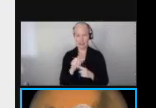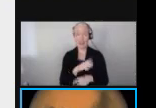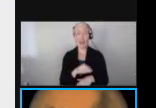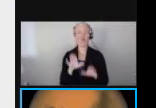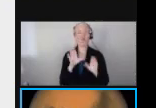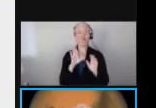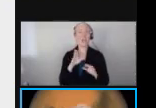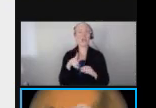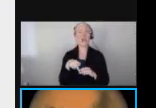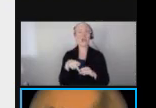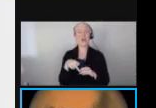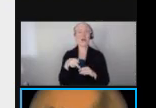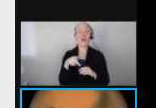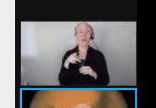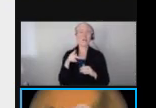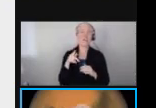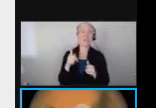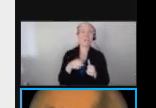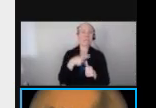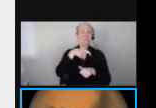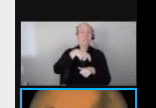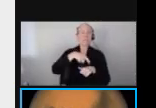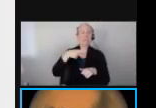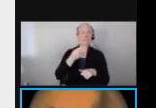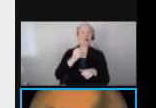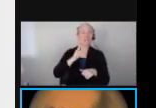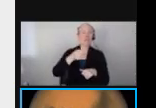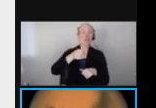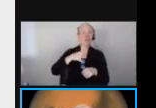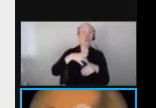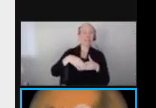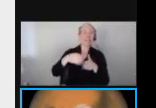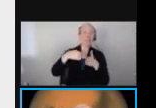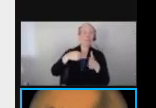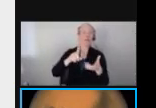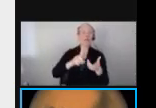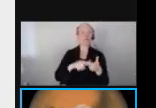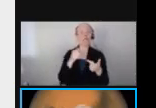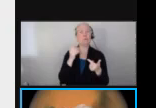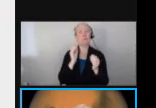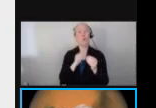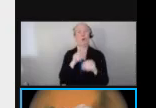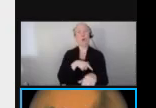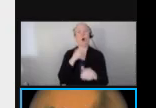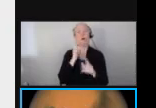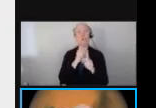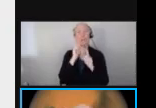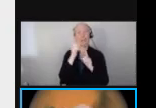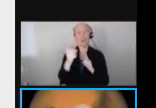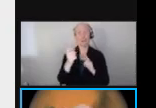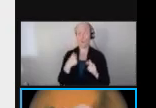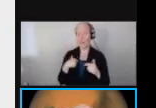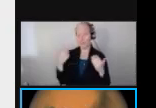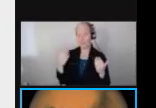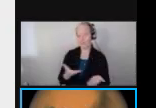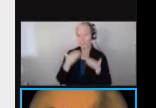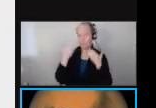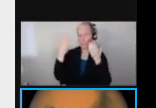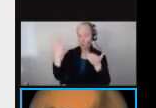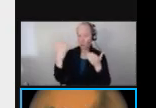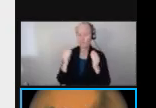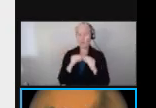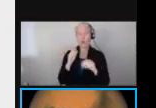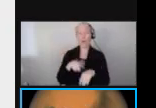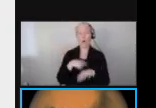doing longer duration missions. And so we've proposed a series of longer duration missions called CIPHER, and